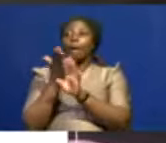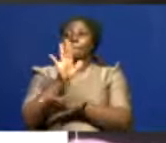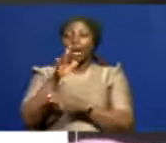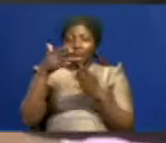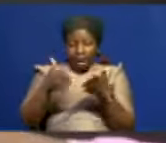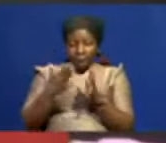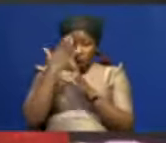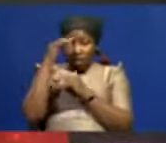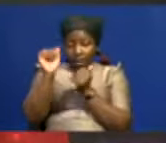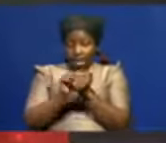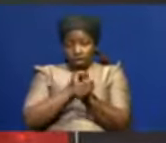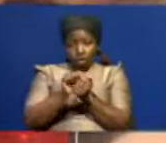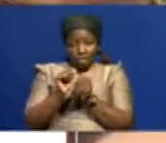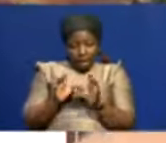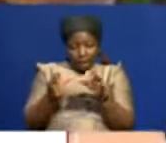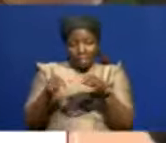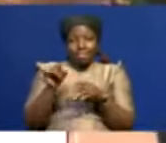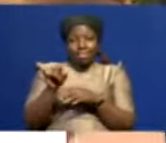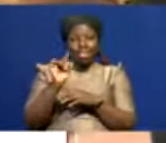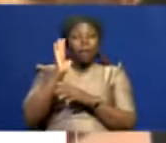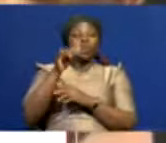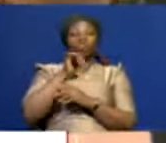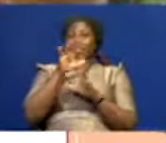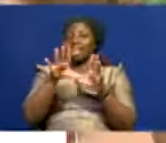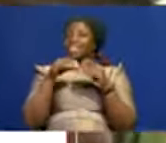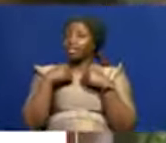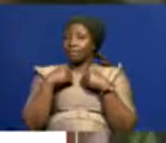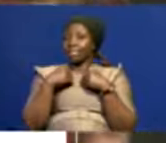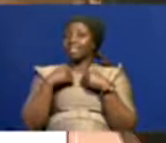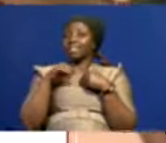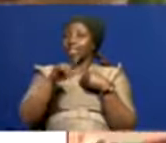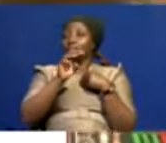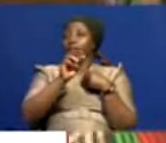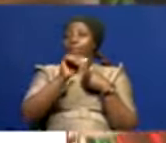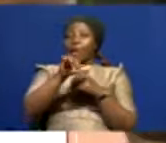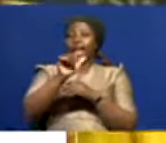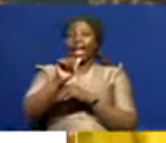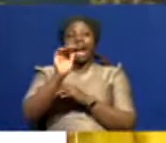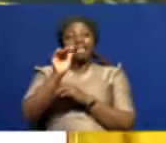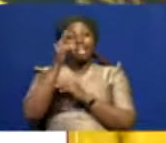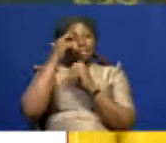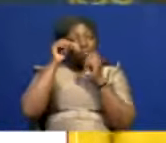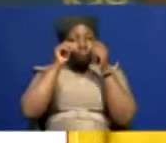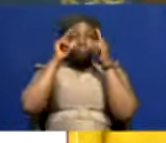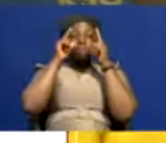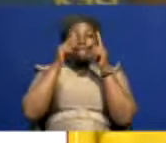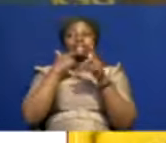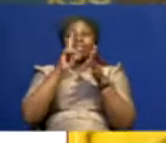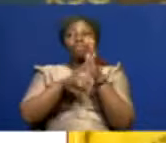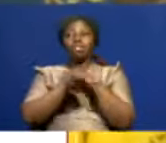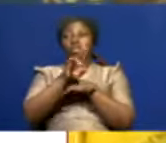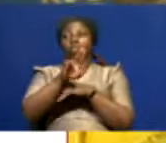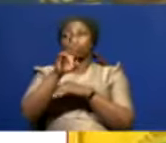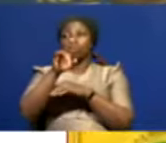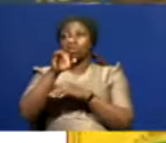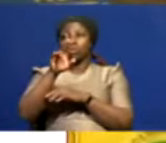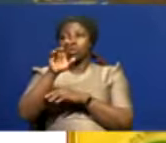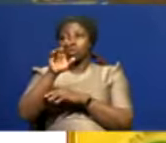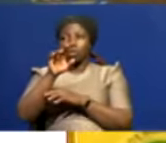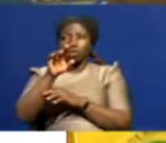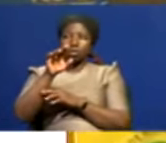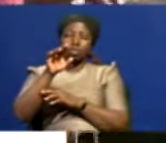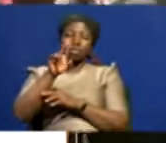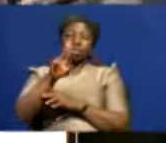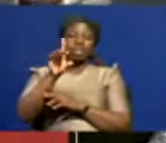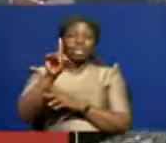chama, hiyo hatutakubali. Malala called for sobriety, noting that UDA must woo the region, believed to be an ODM